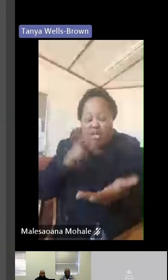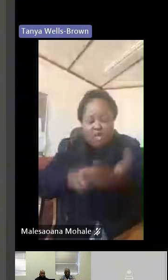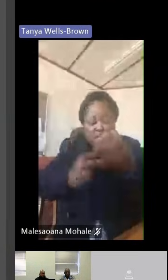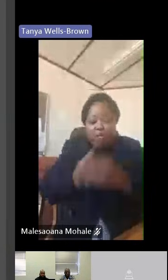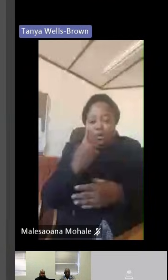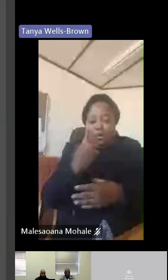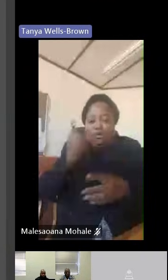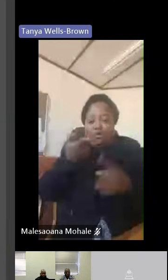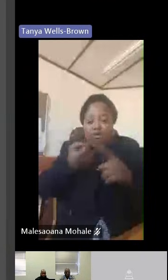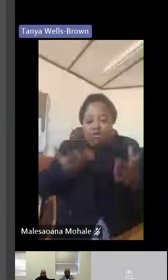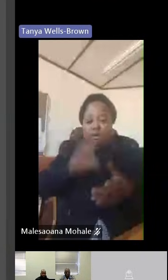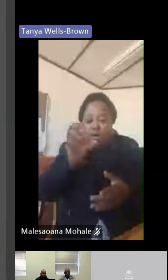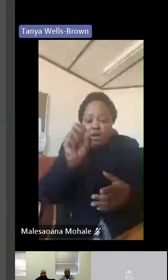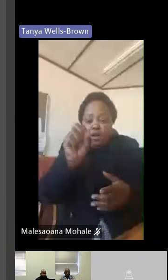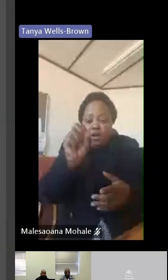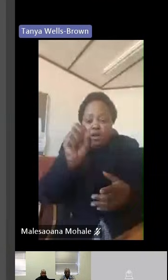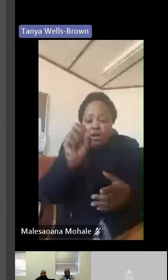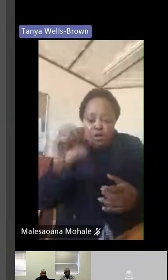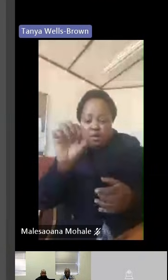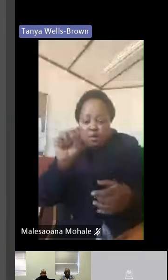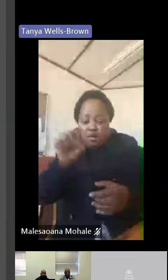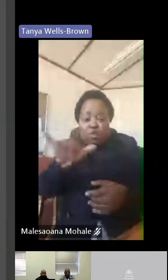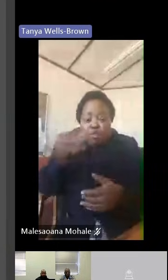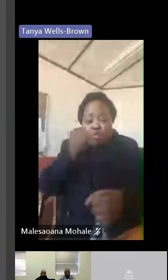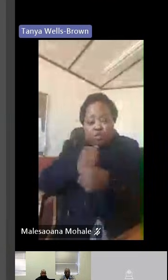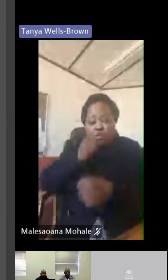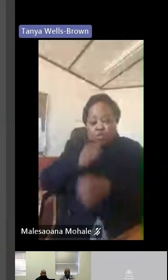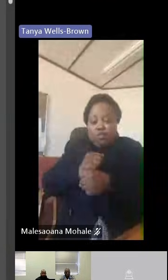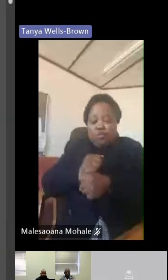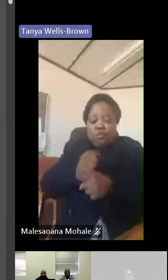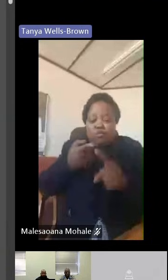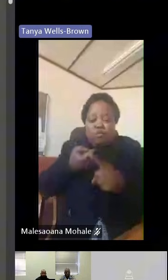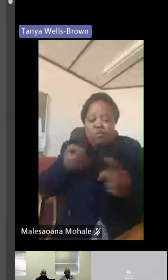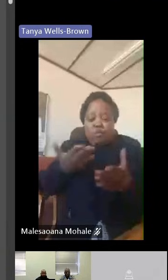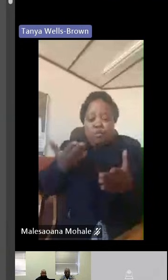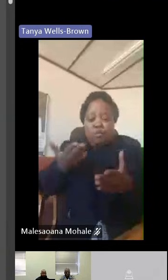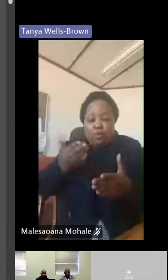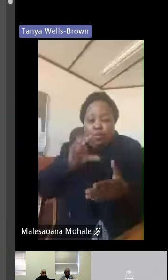that we're currently operating in into a more synergistic approach.